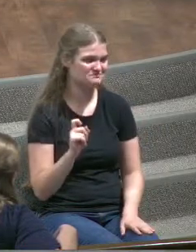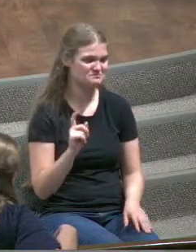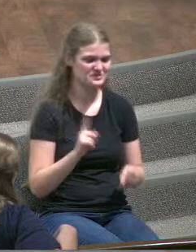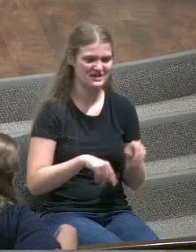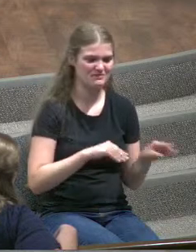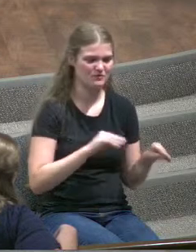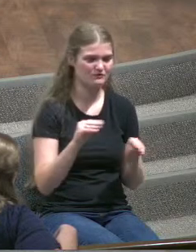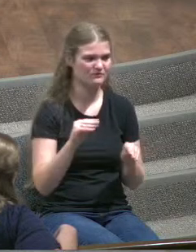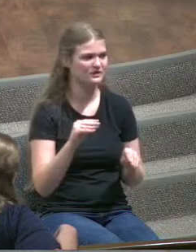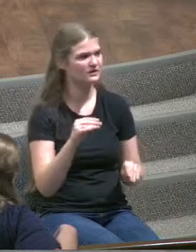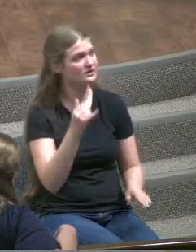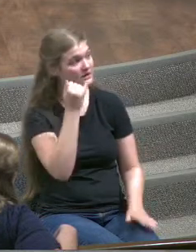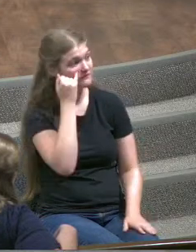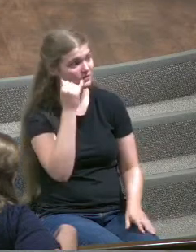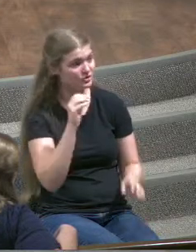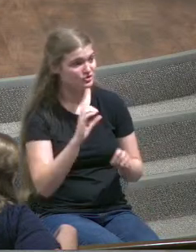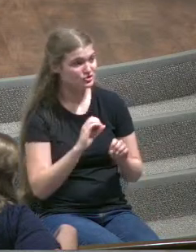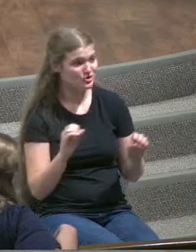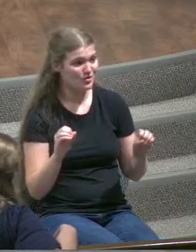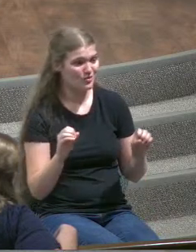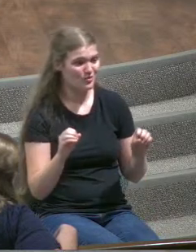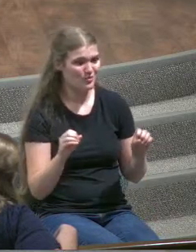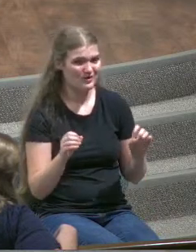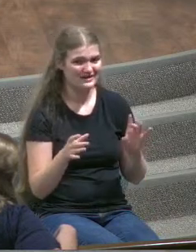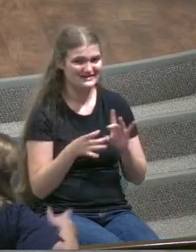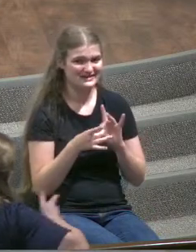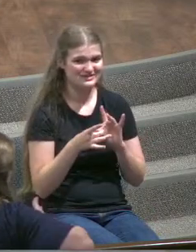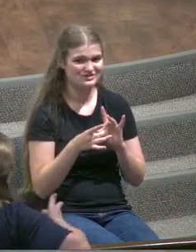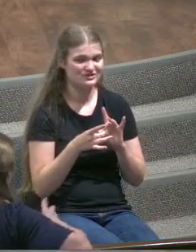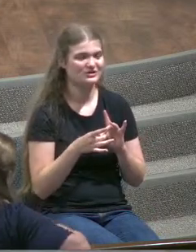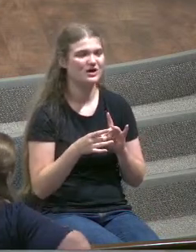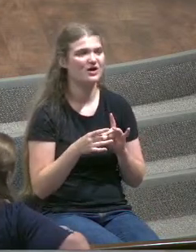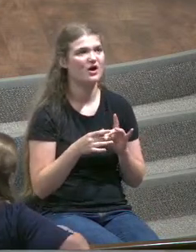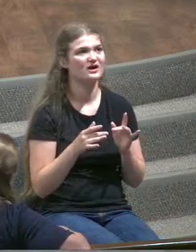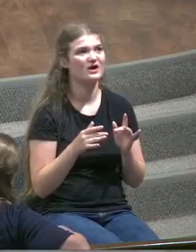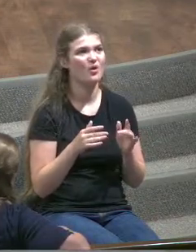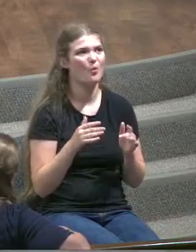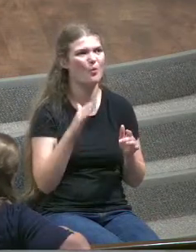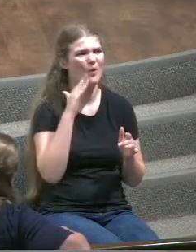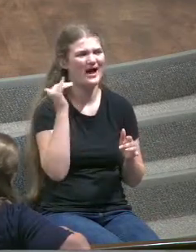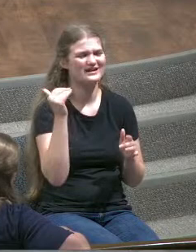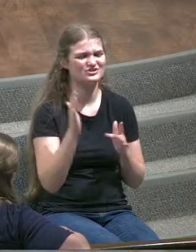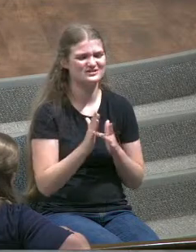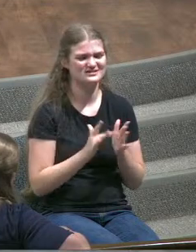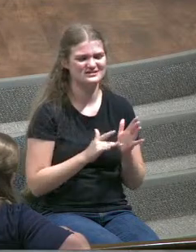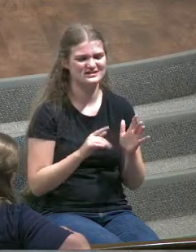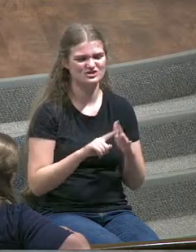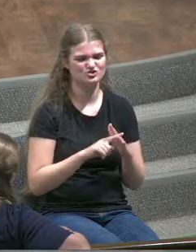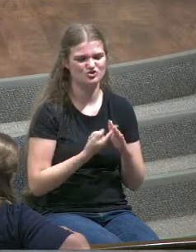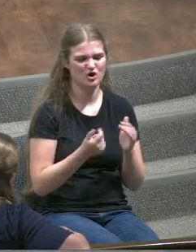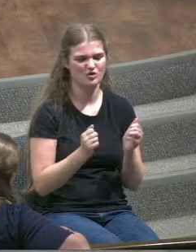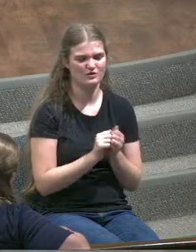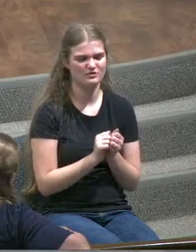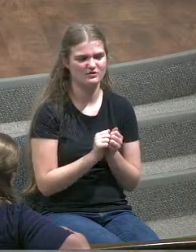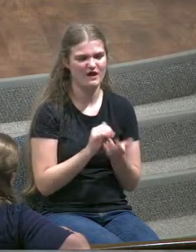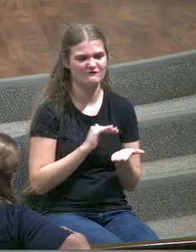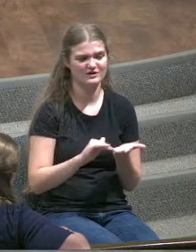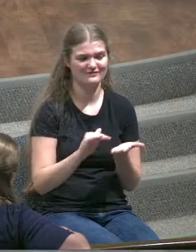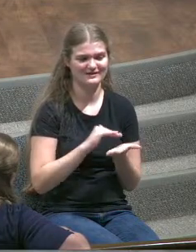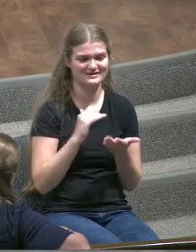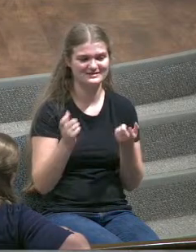there's not a connection there, why did Jesus start there? Because Jesus recognized what his biggest need